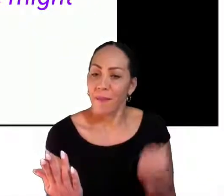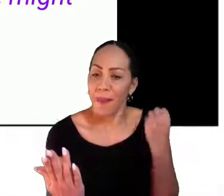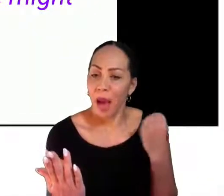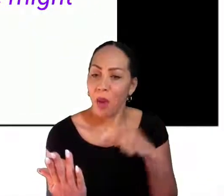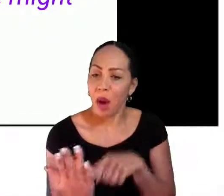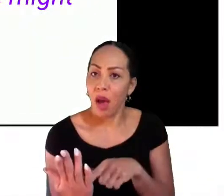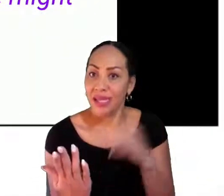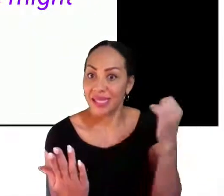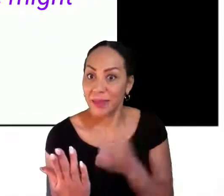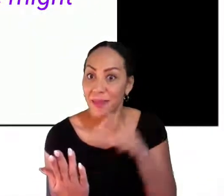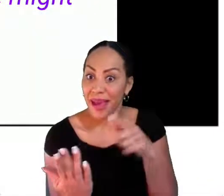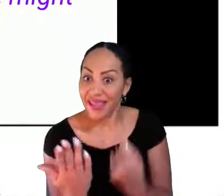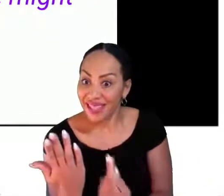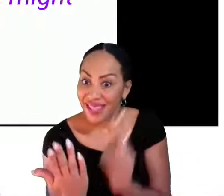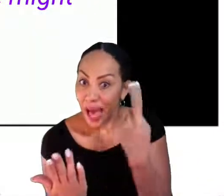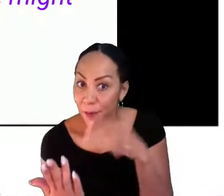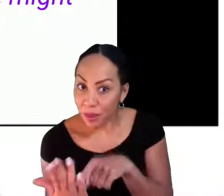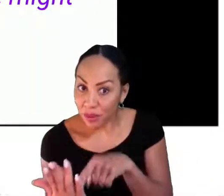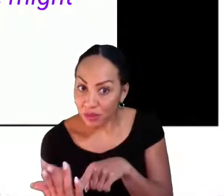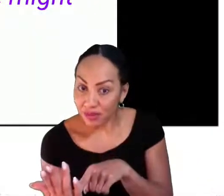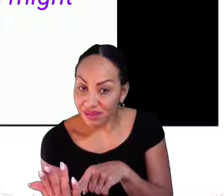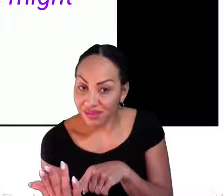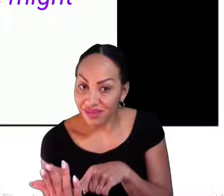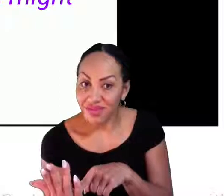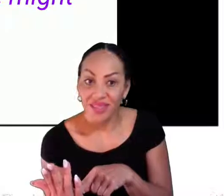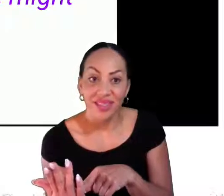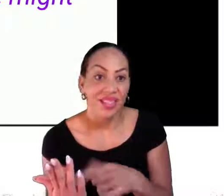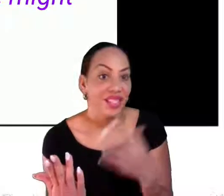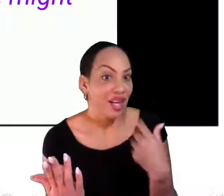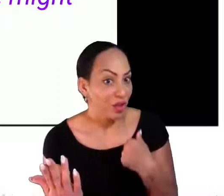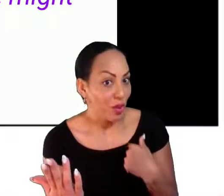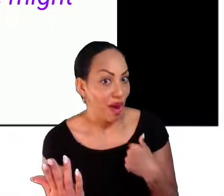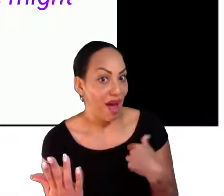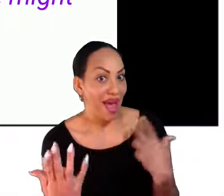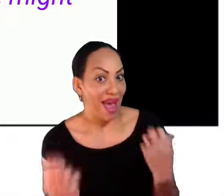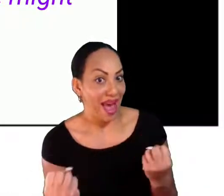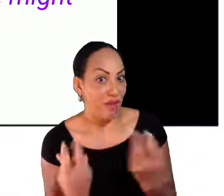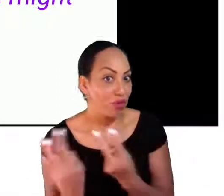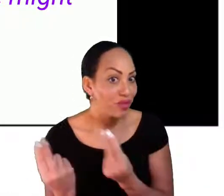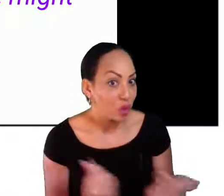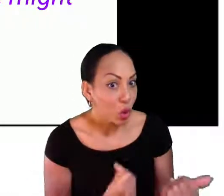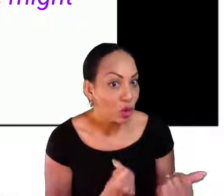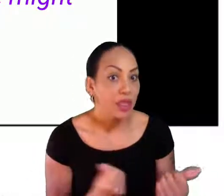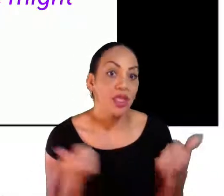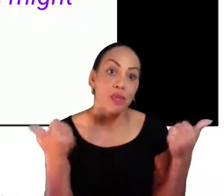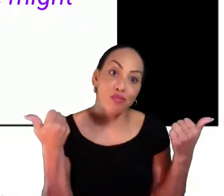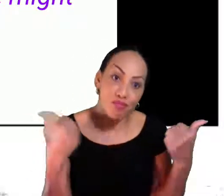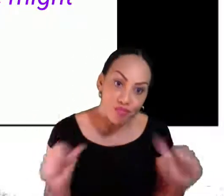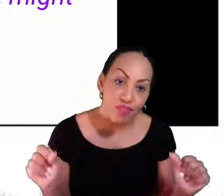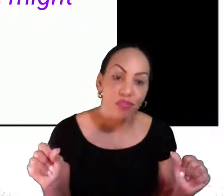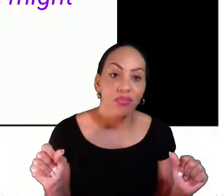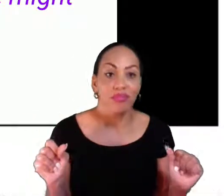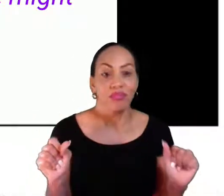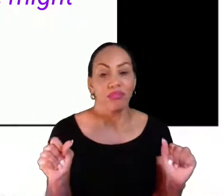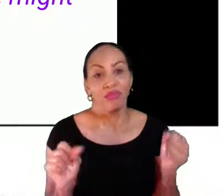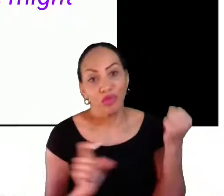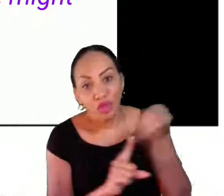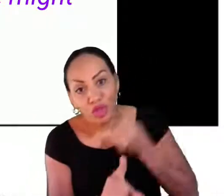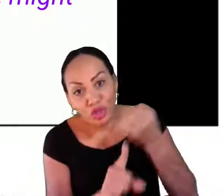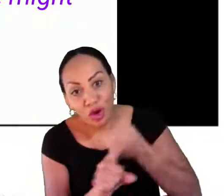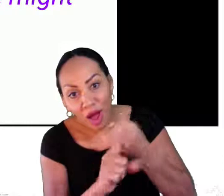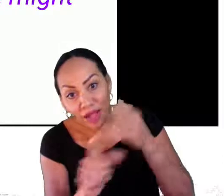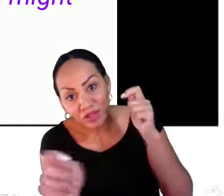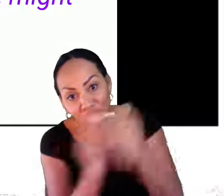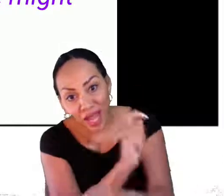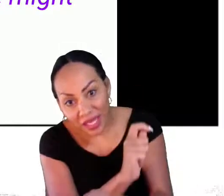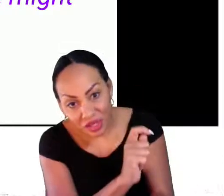any resources by which you can make it happen? And equally, with all of those three, it's what you haven't got. How would you